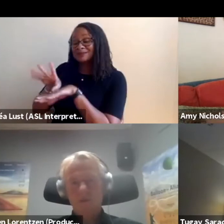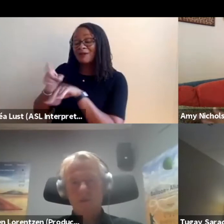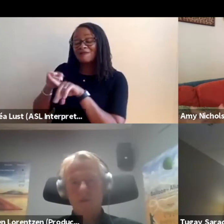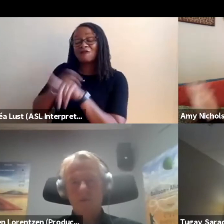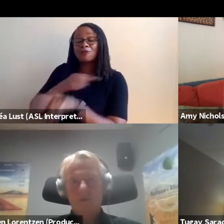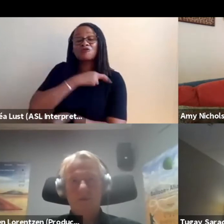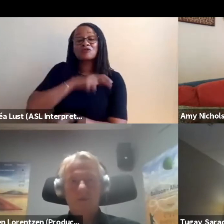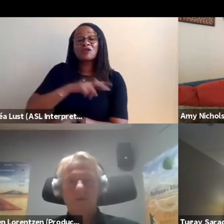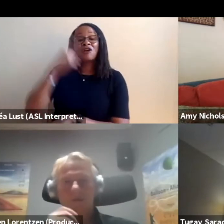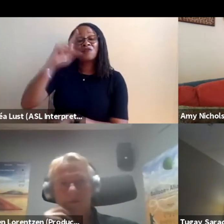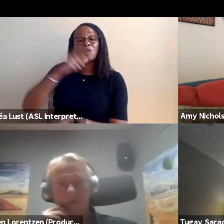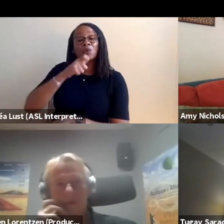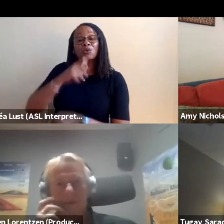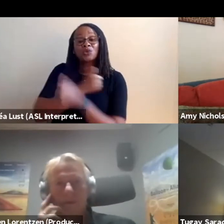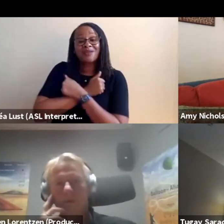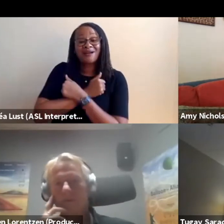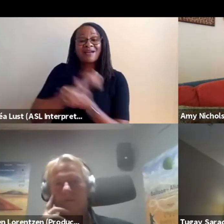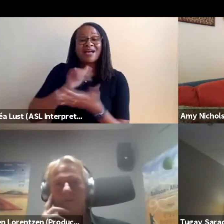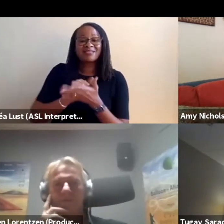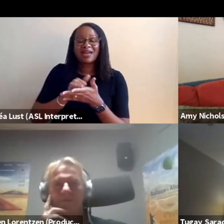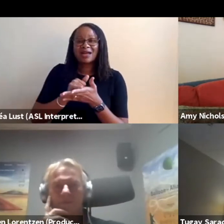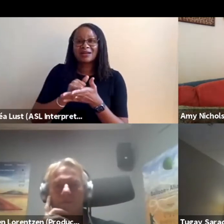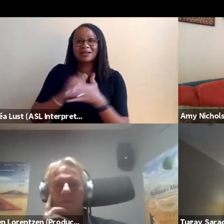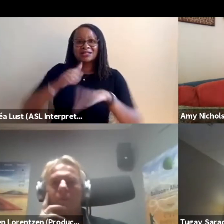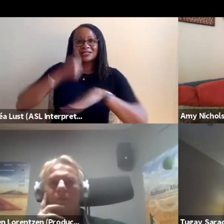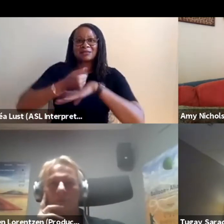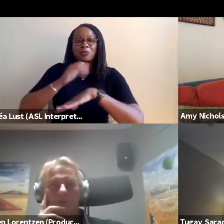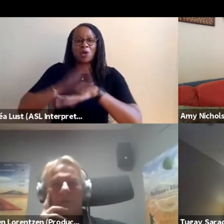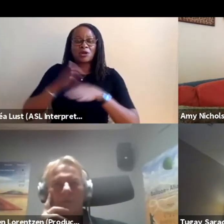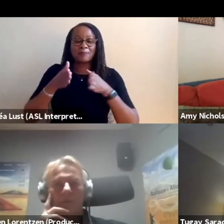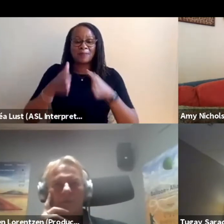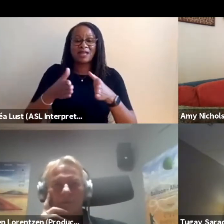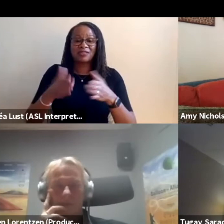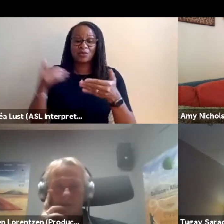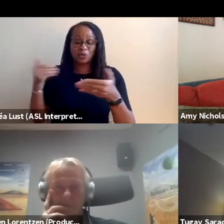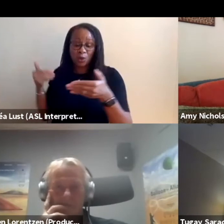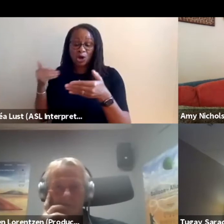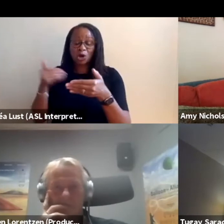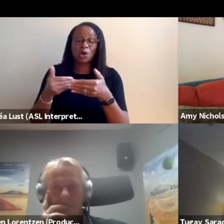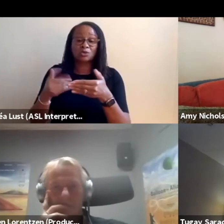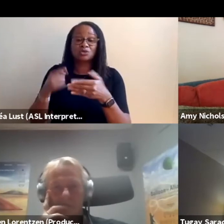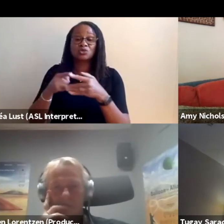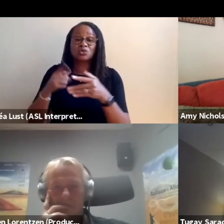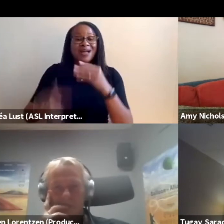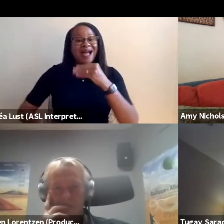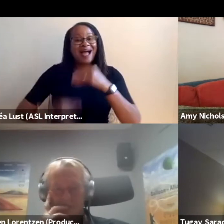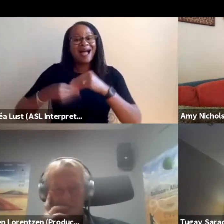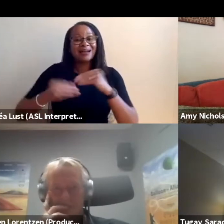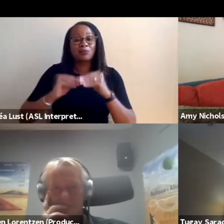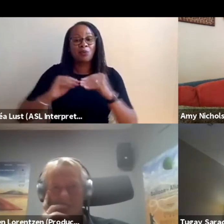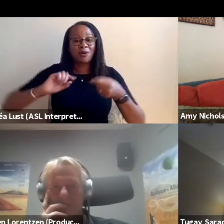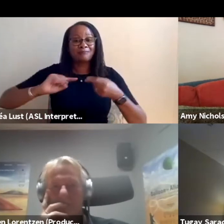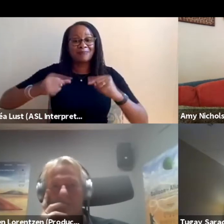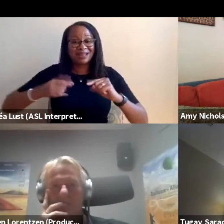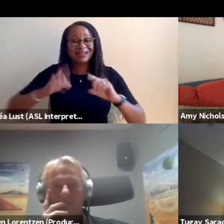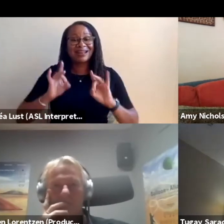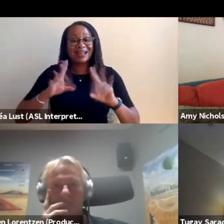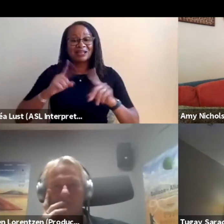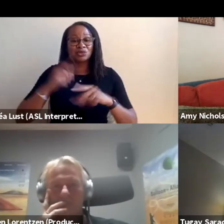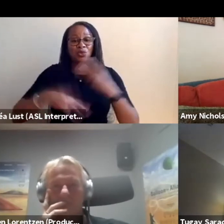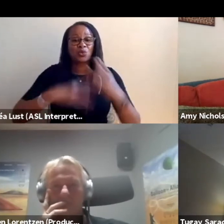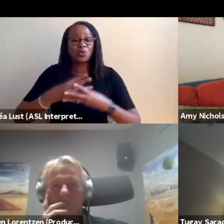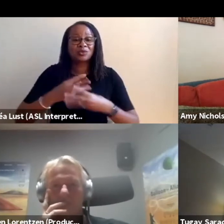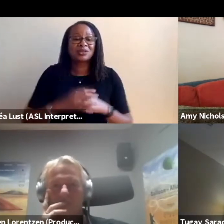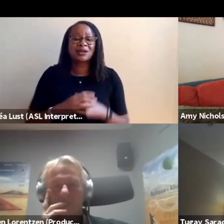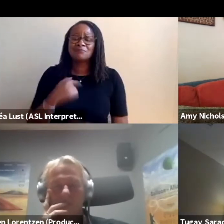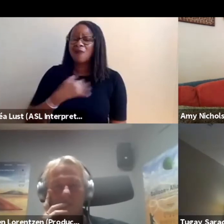love, that put you on a path where you felt like you came close to adding more like pain and hate to the world. And I was